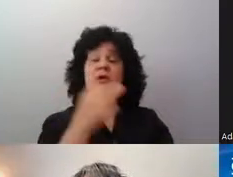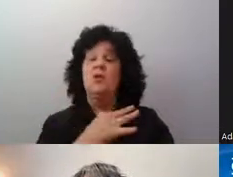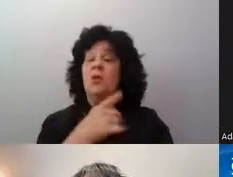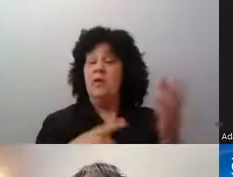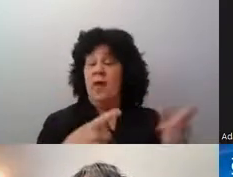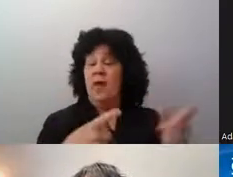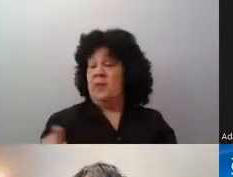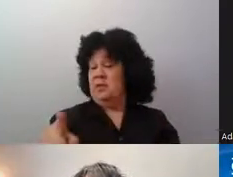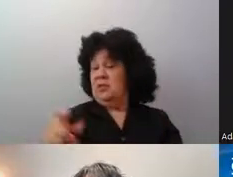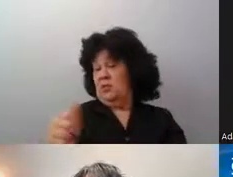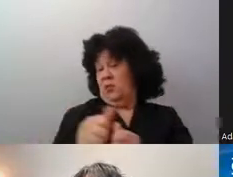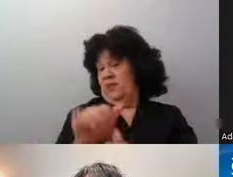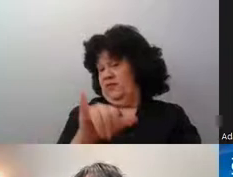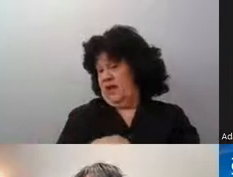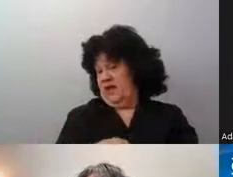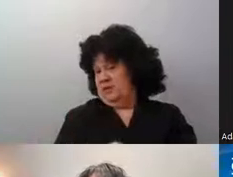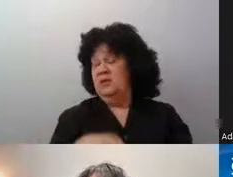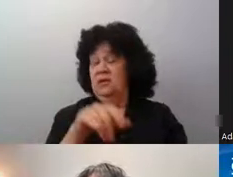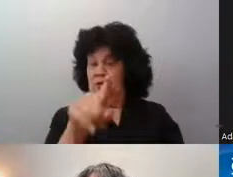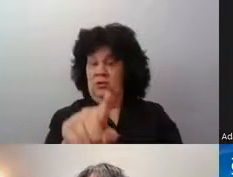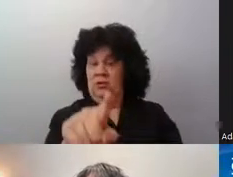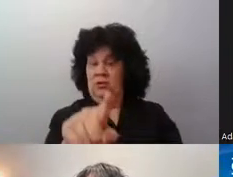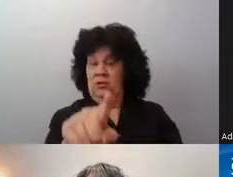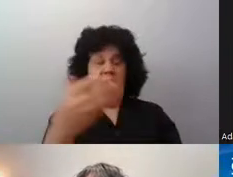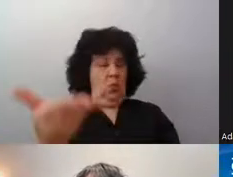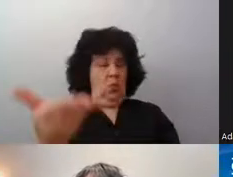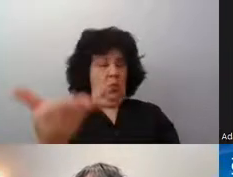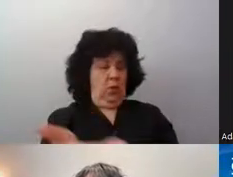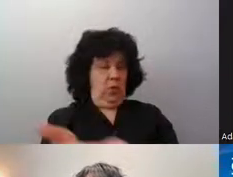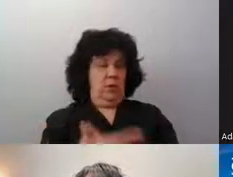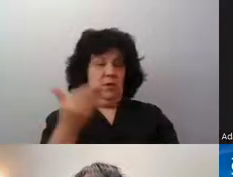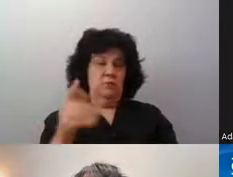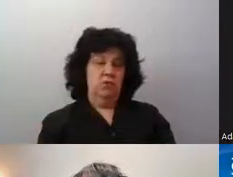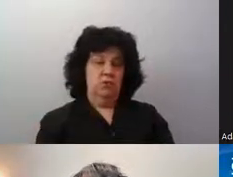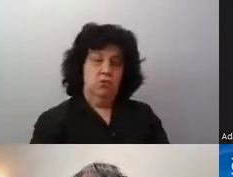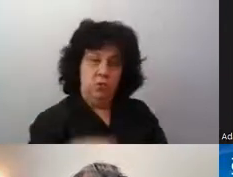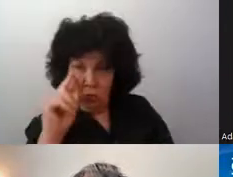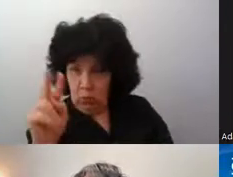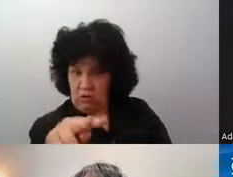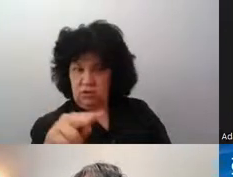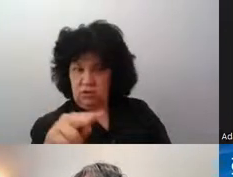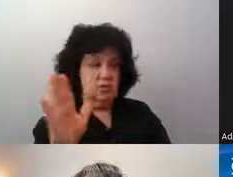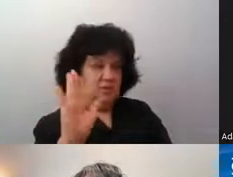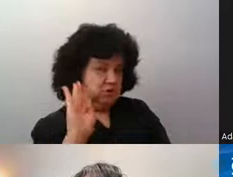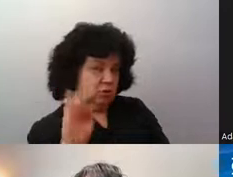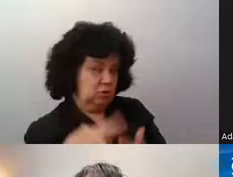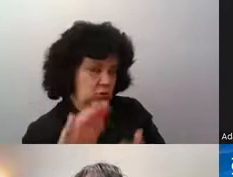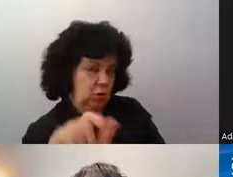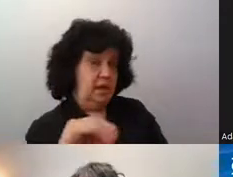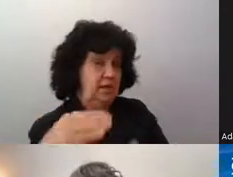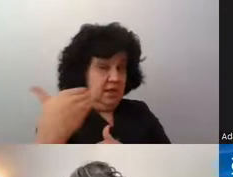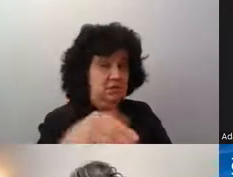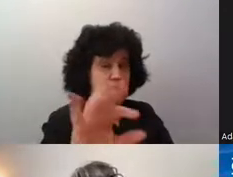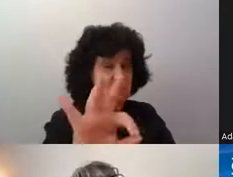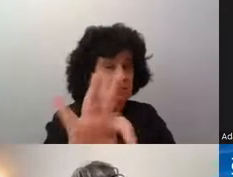side of the fence, you're welcome to listen into those calls. The next one is the 9th of November, so it might be instructive to listen